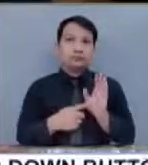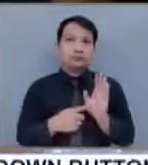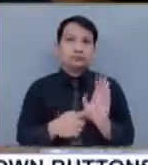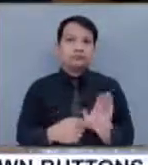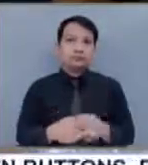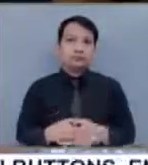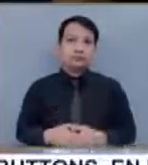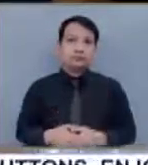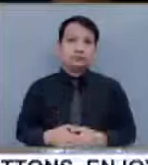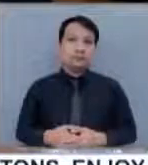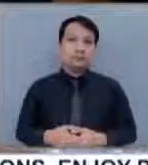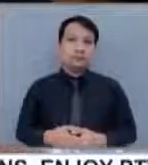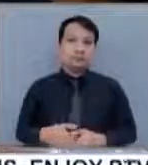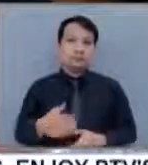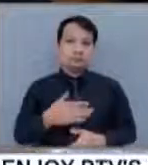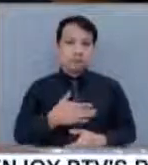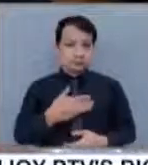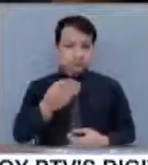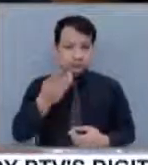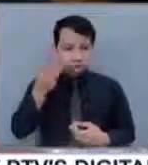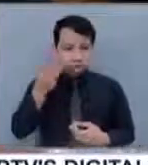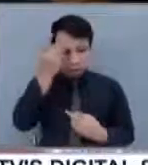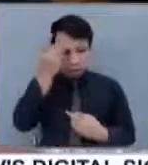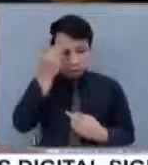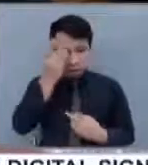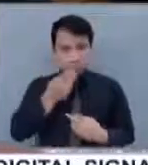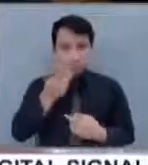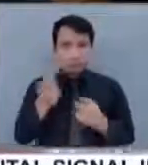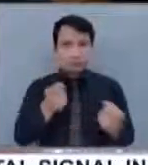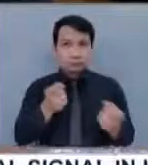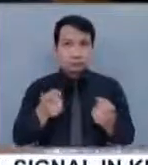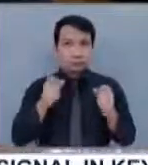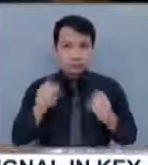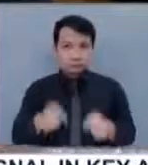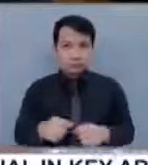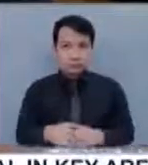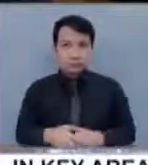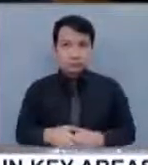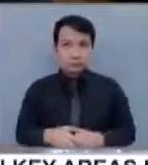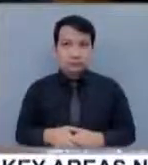My diabetes has been under control